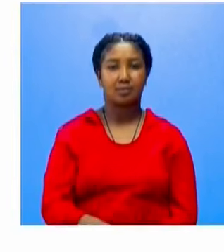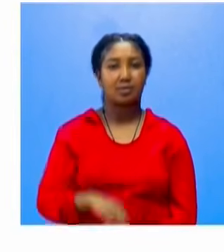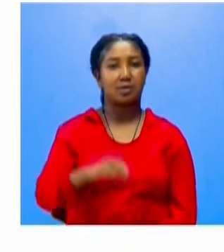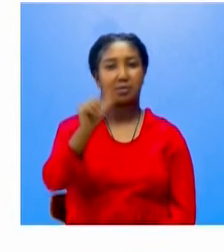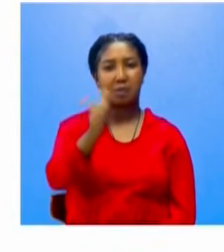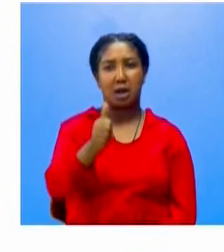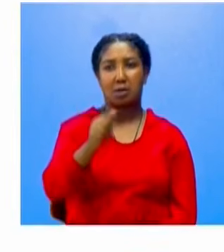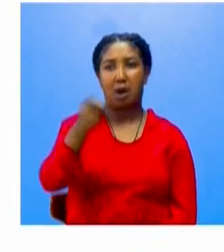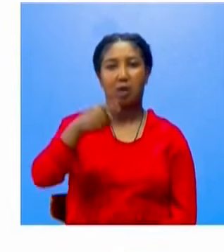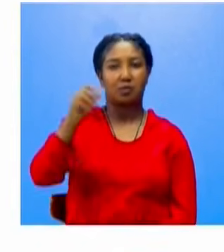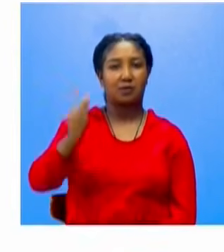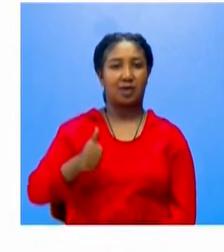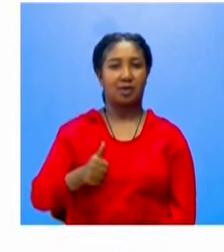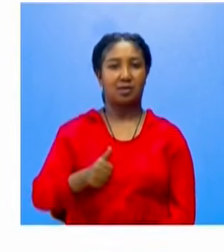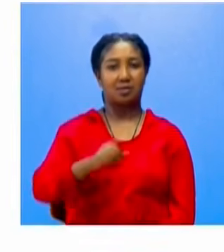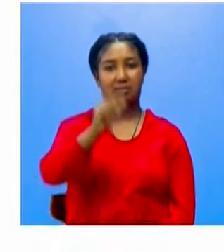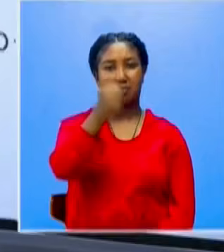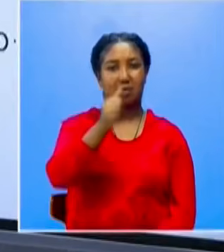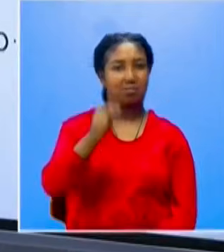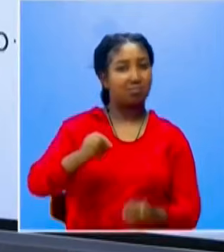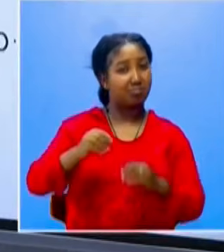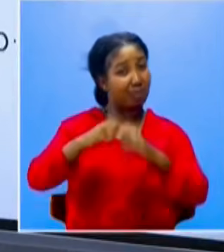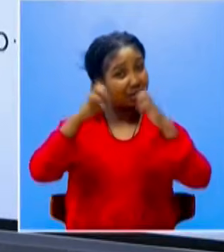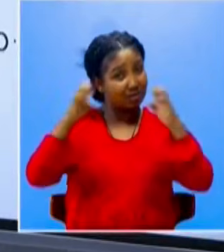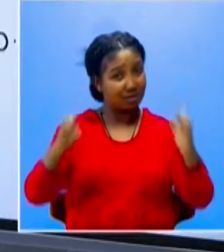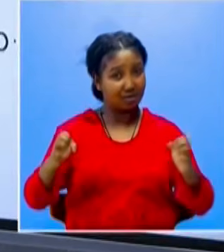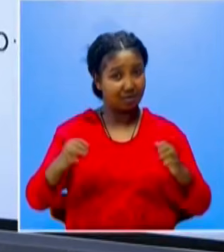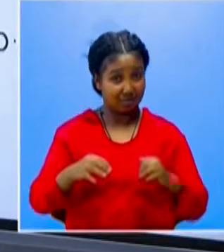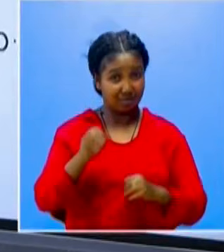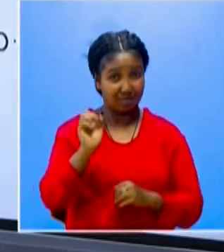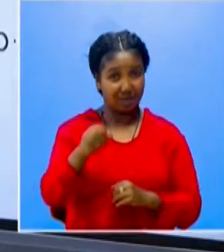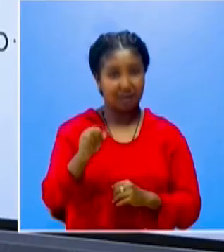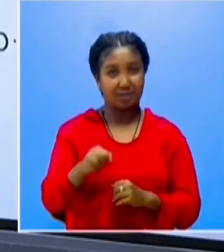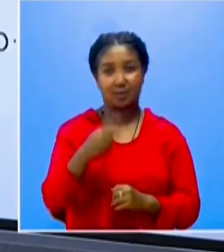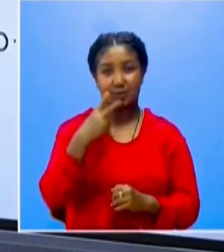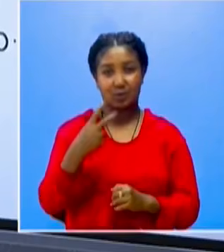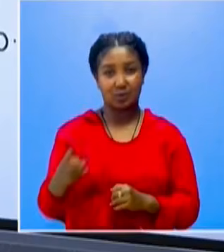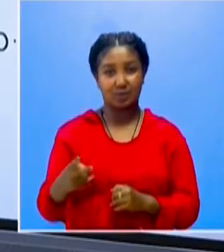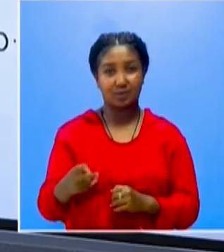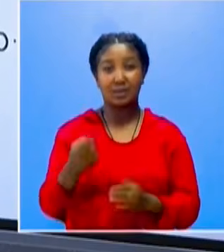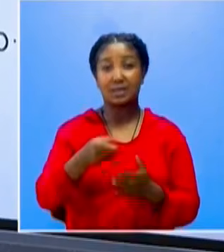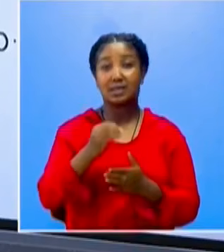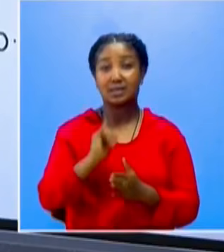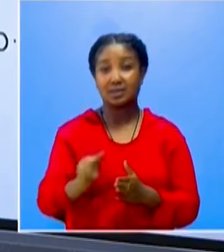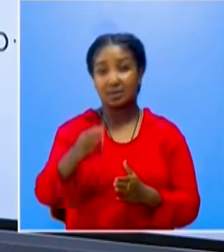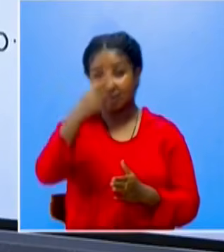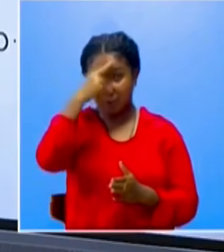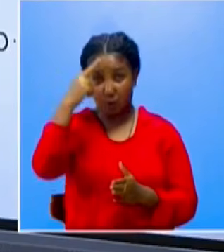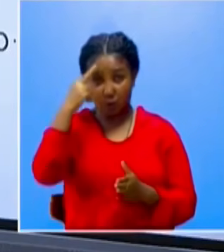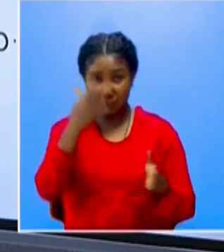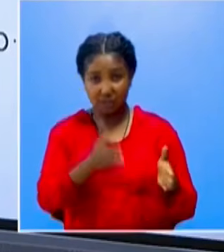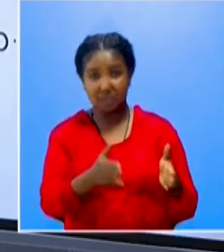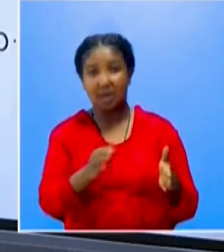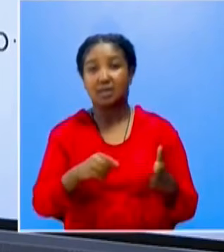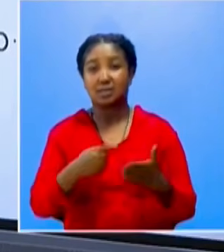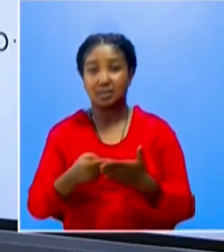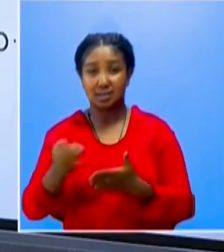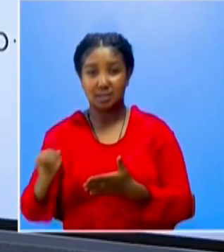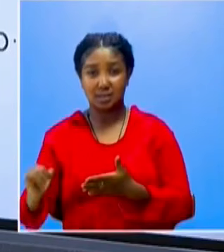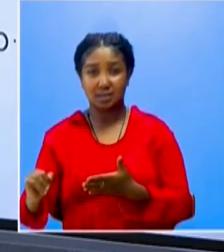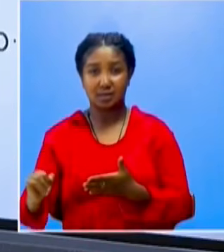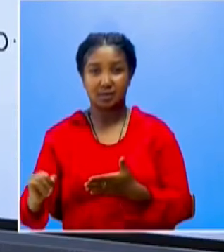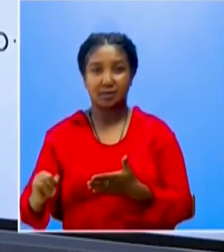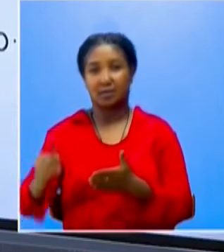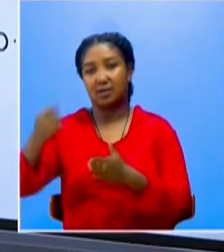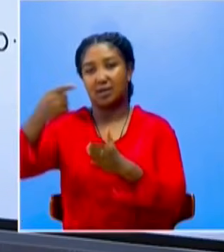10 out of 10. Excellent. Right? Look, this is the cause and this